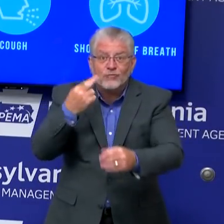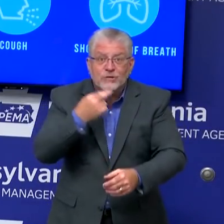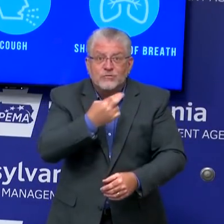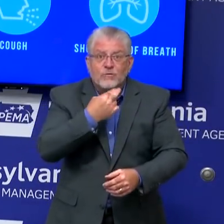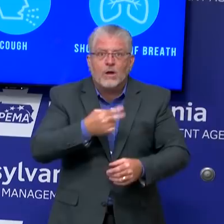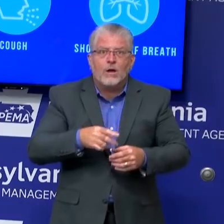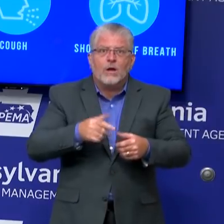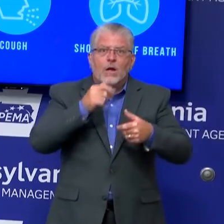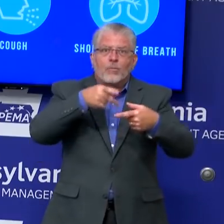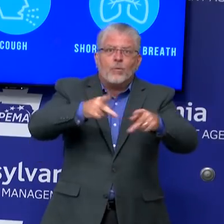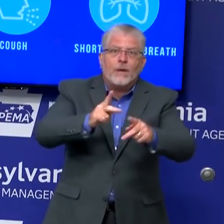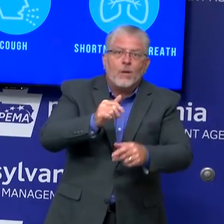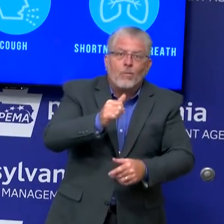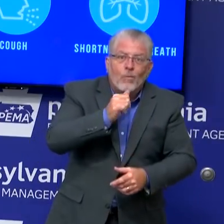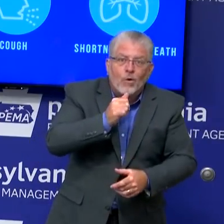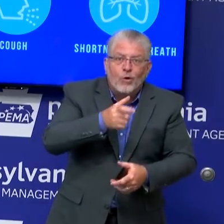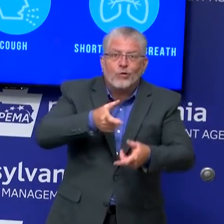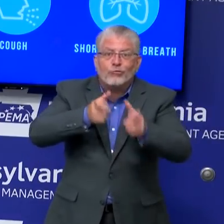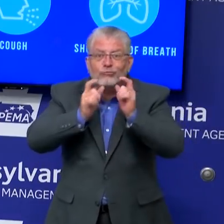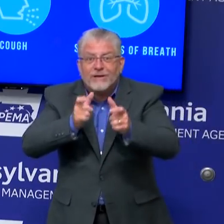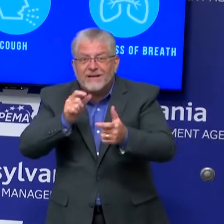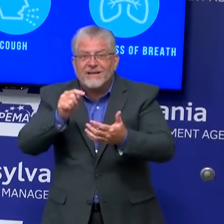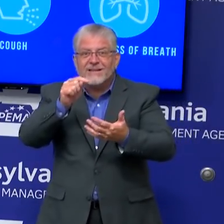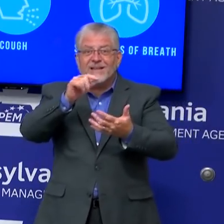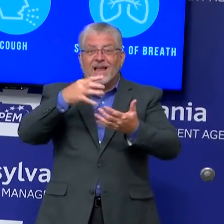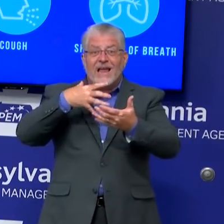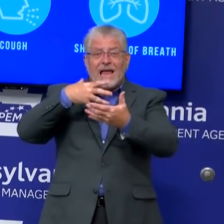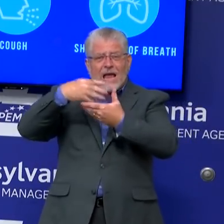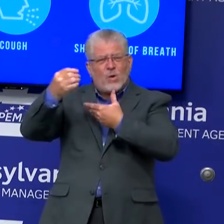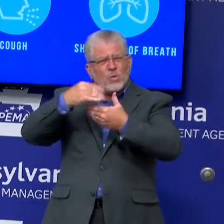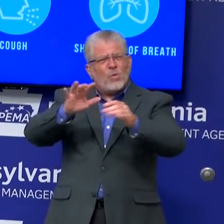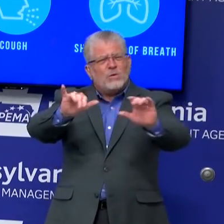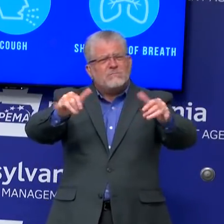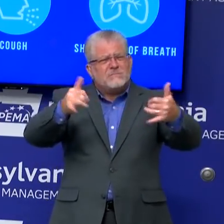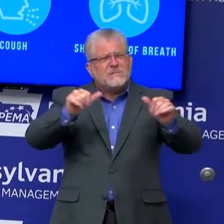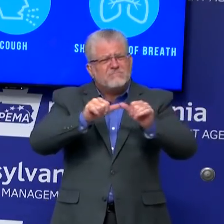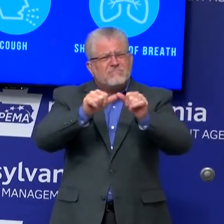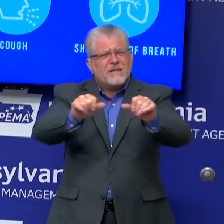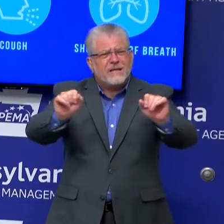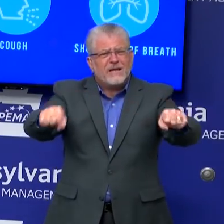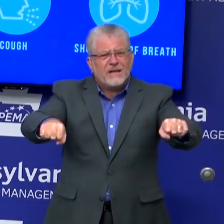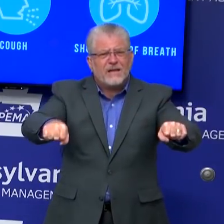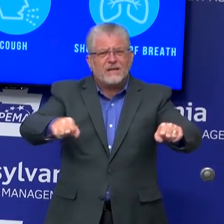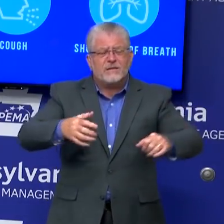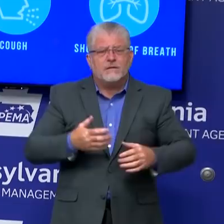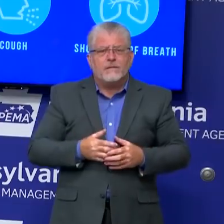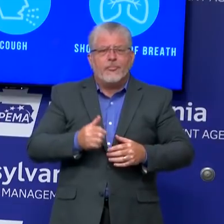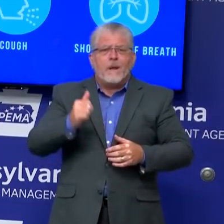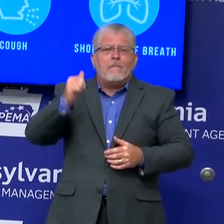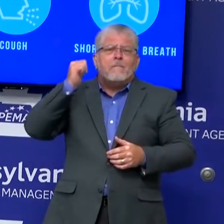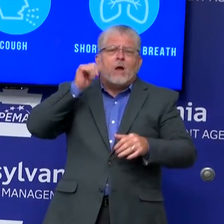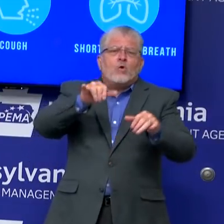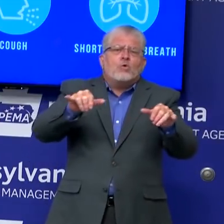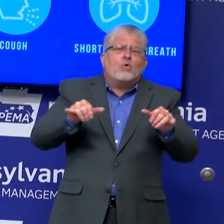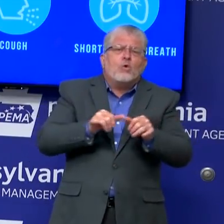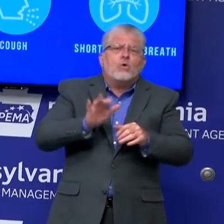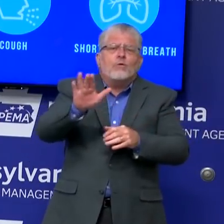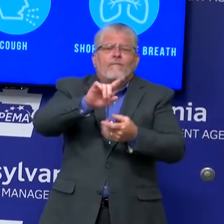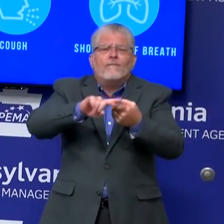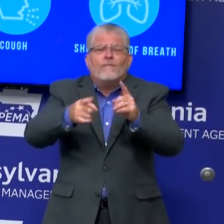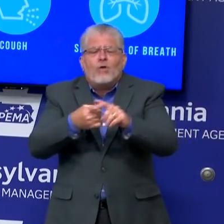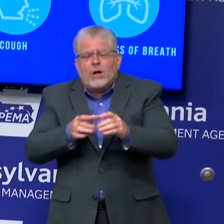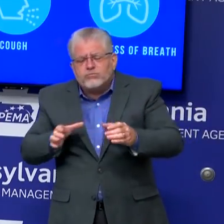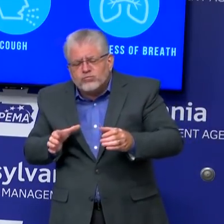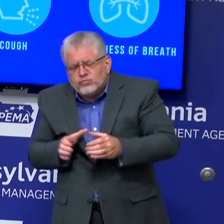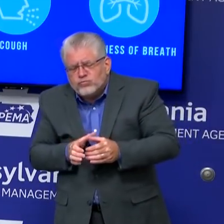dining options. Small gatherings of friends in the backyard or at a local park, they're still permitted. And children and families